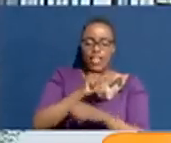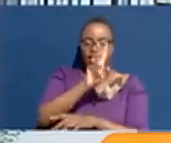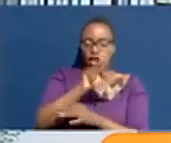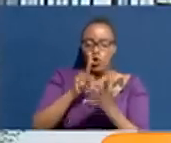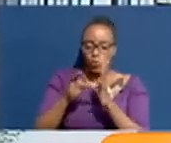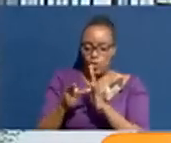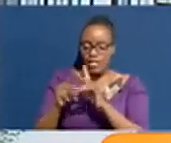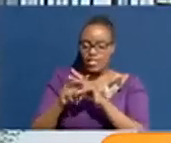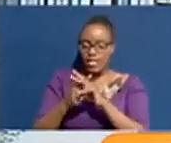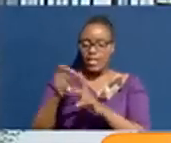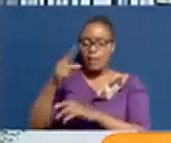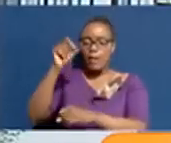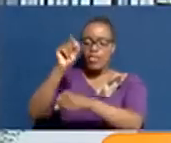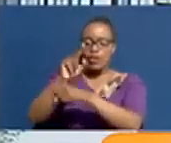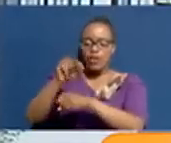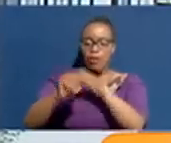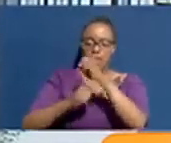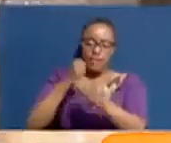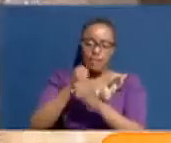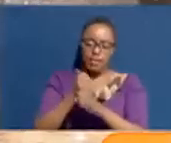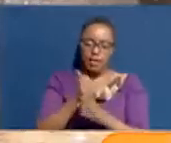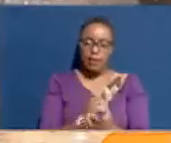rolled out in November this year.